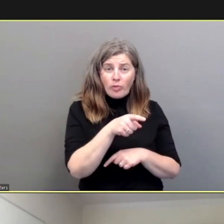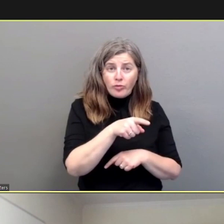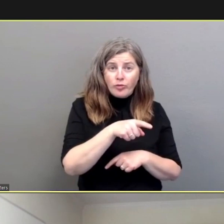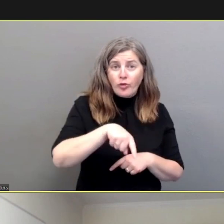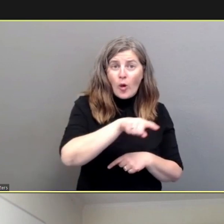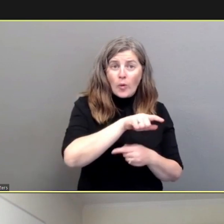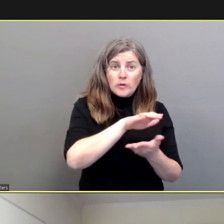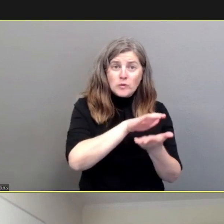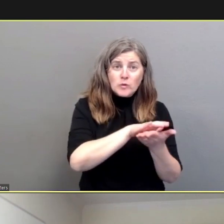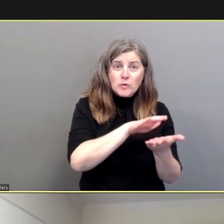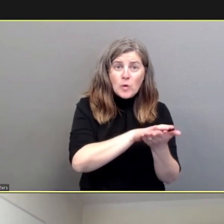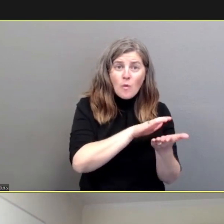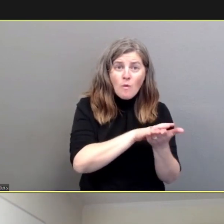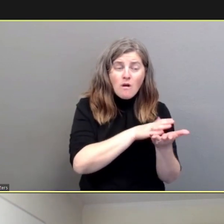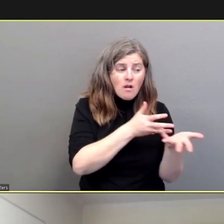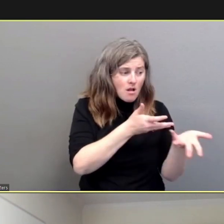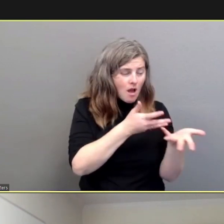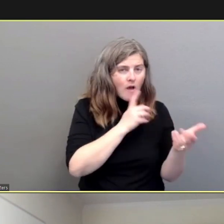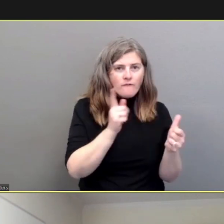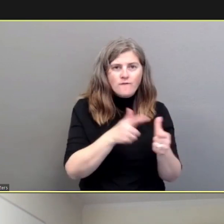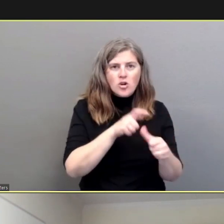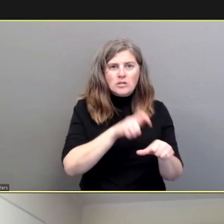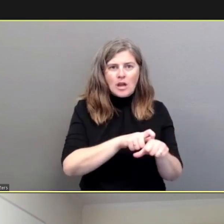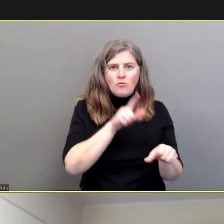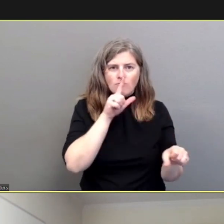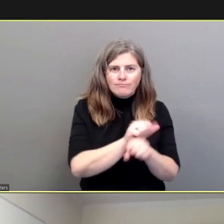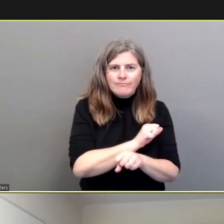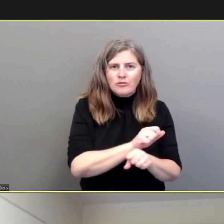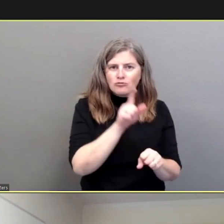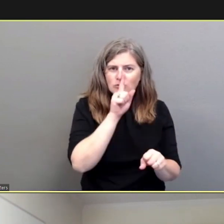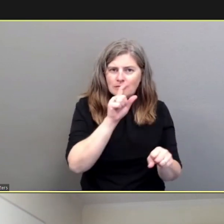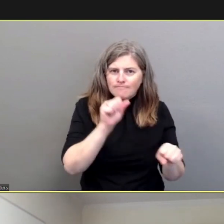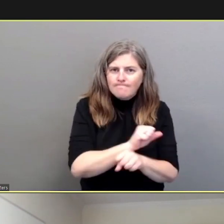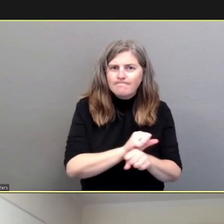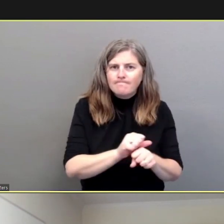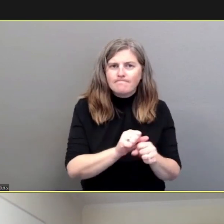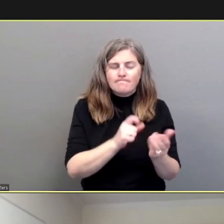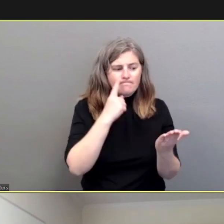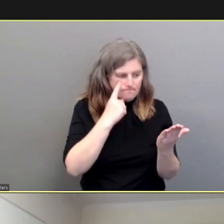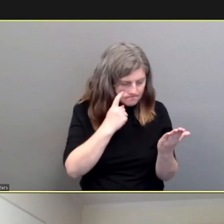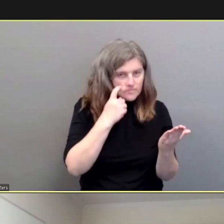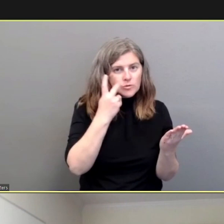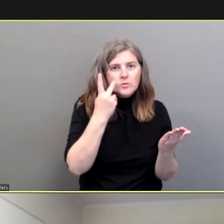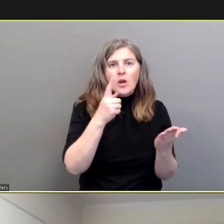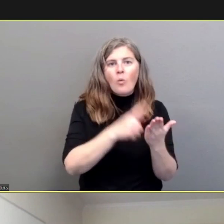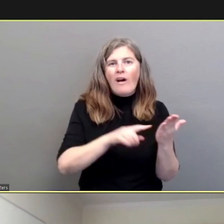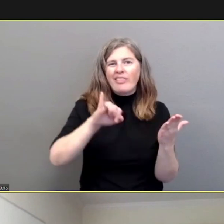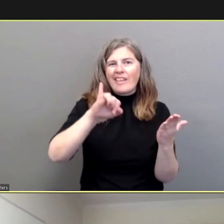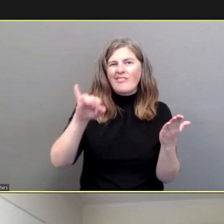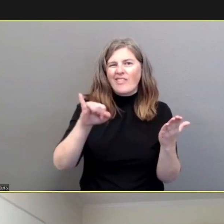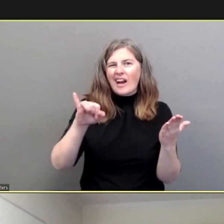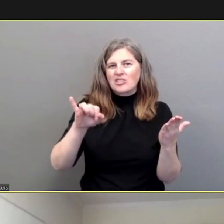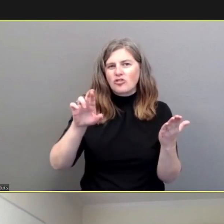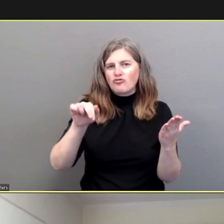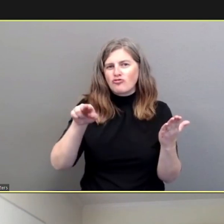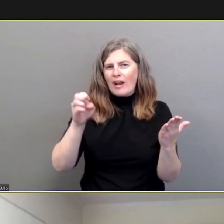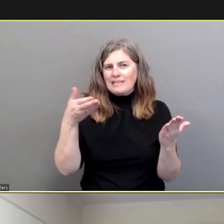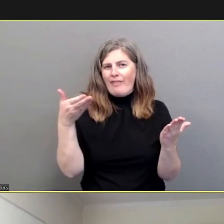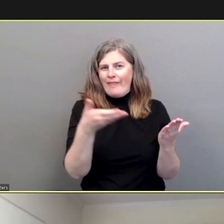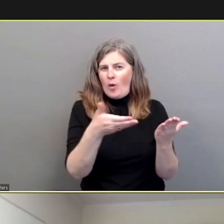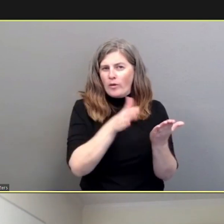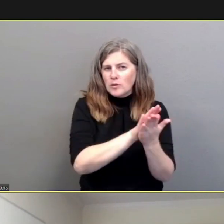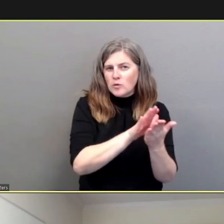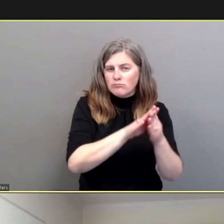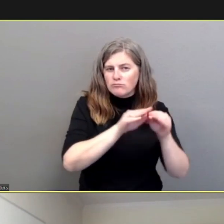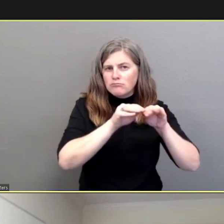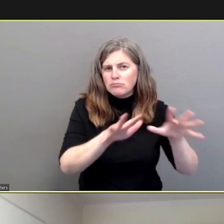school encounters, it would be the first time that we have any kind of eyes on what the infection rates are in a particular district, for example, or at a particular